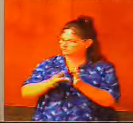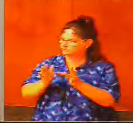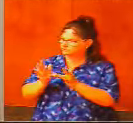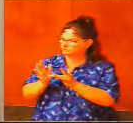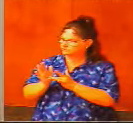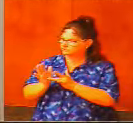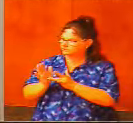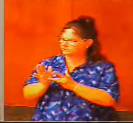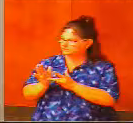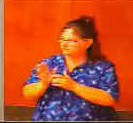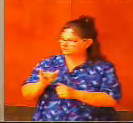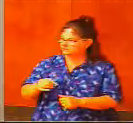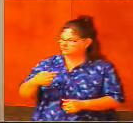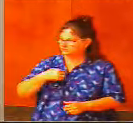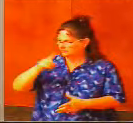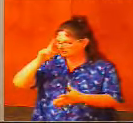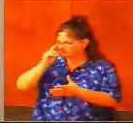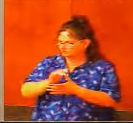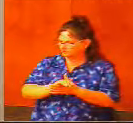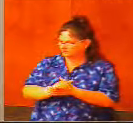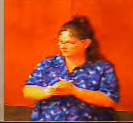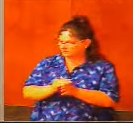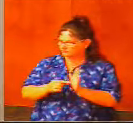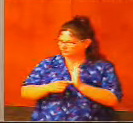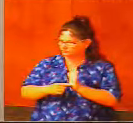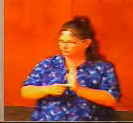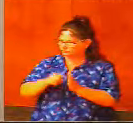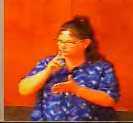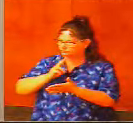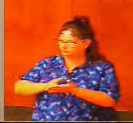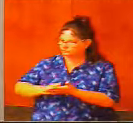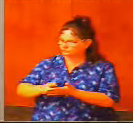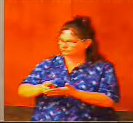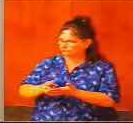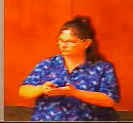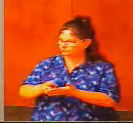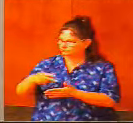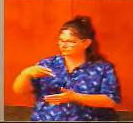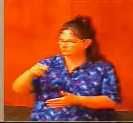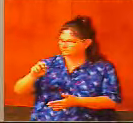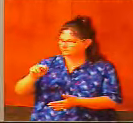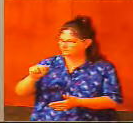Jesus that I believe points to the truth of penal substitution.